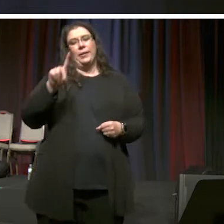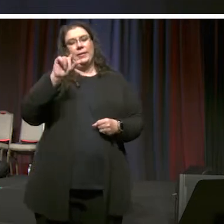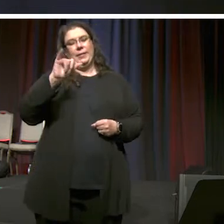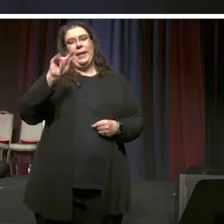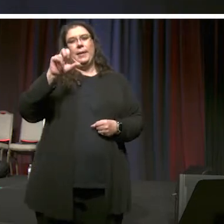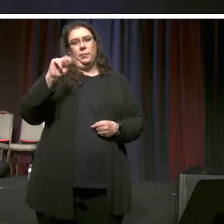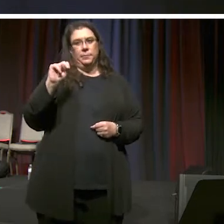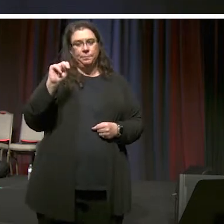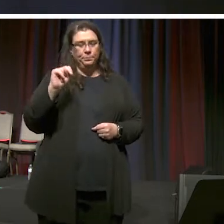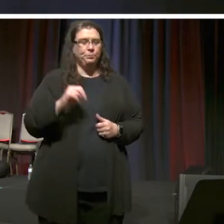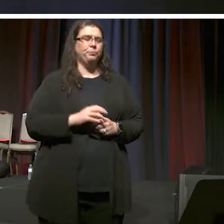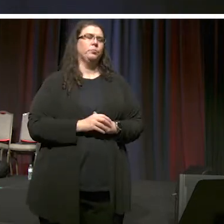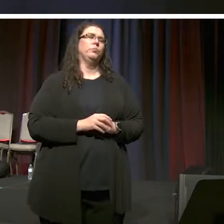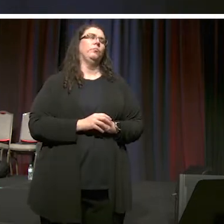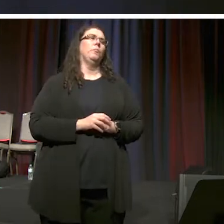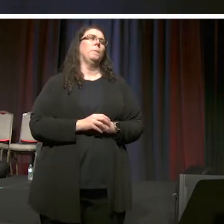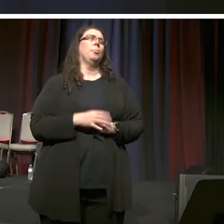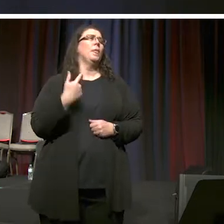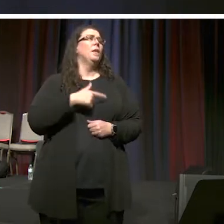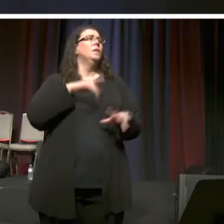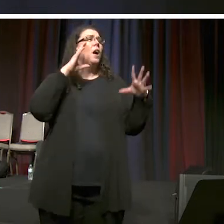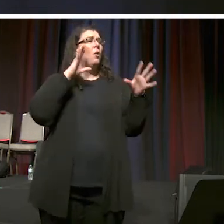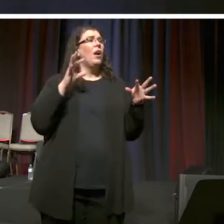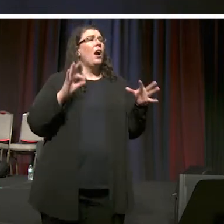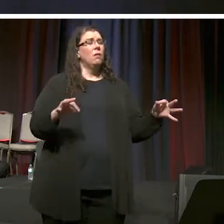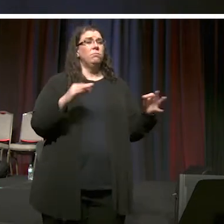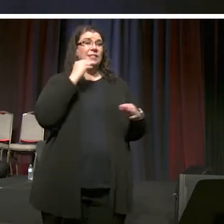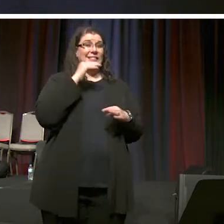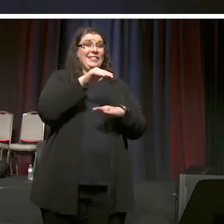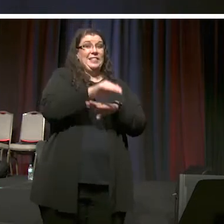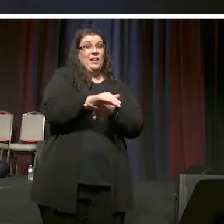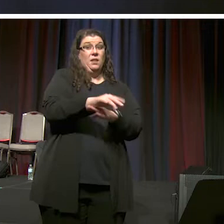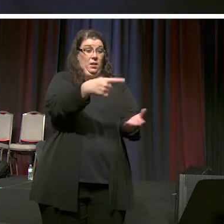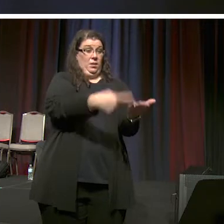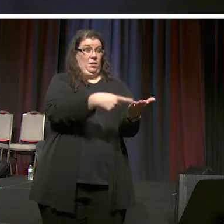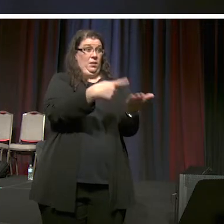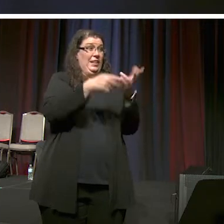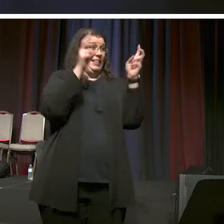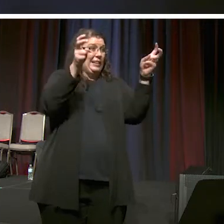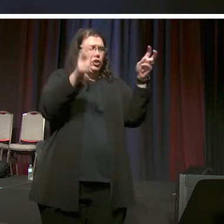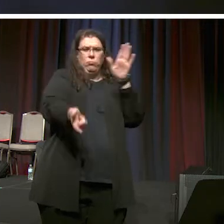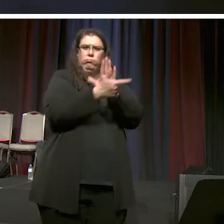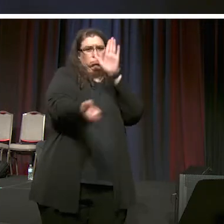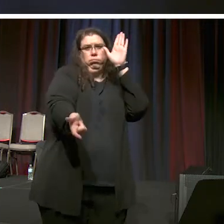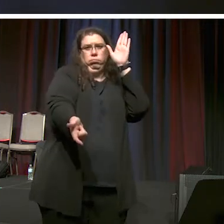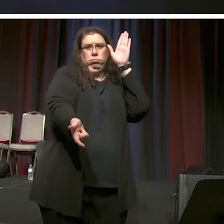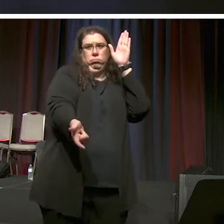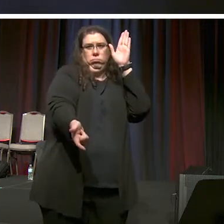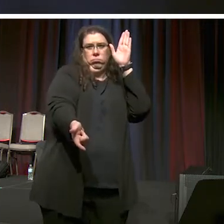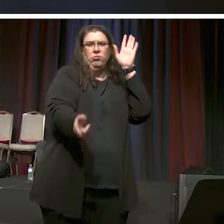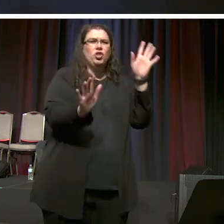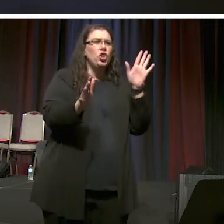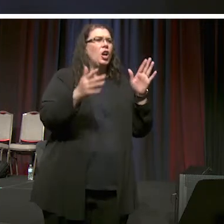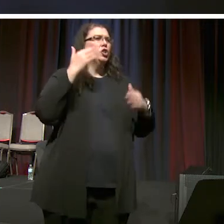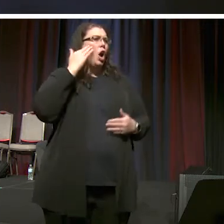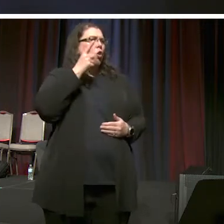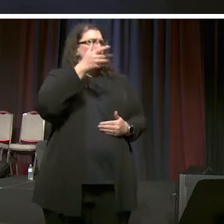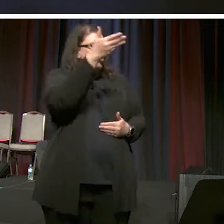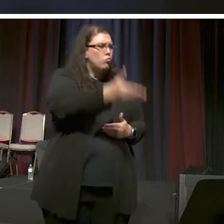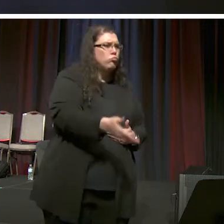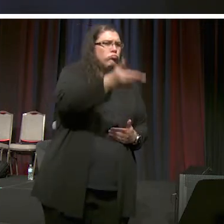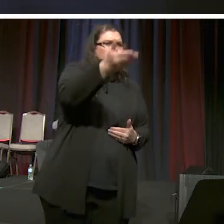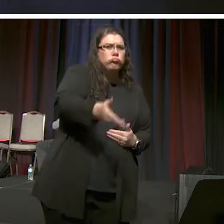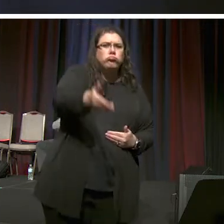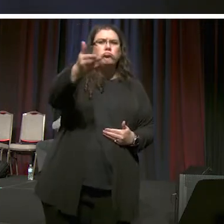And we decided at the dinner, you couldn't talk about the issue. Just get acquainted with each other.